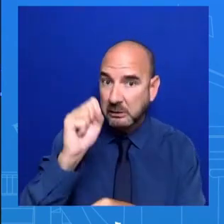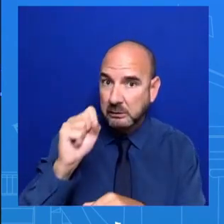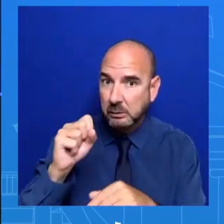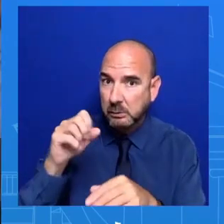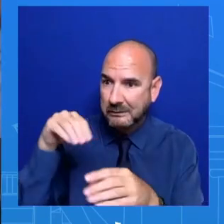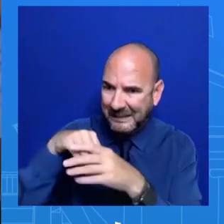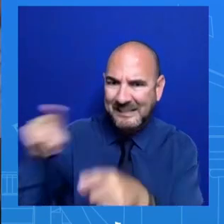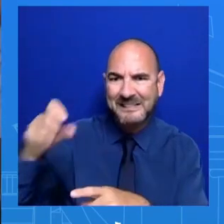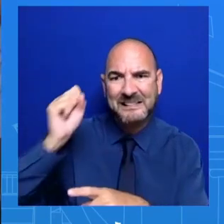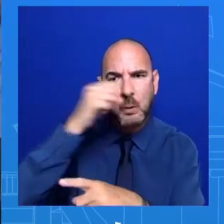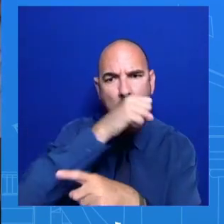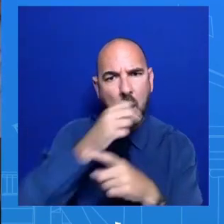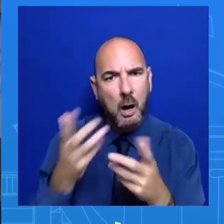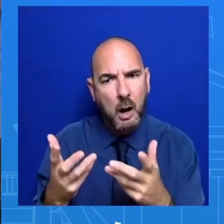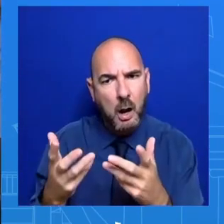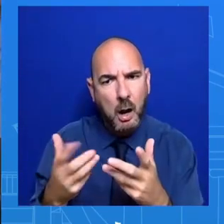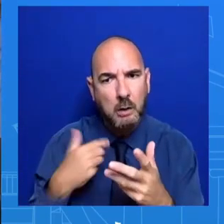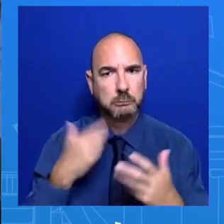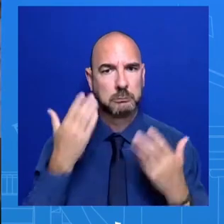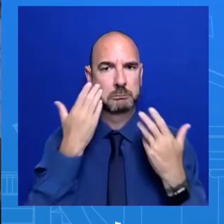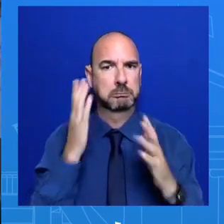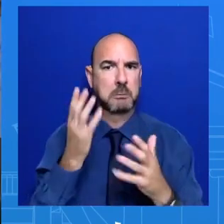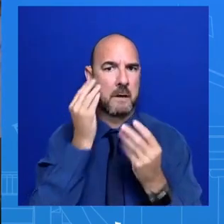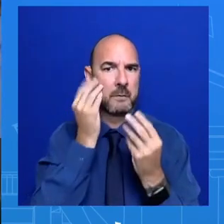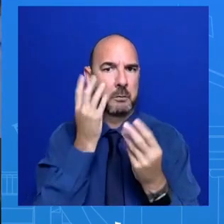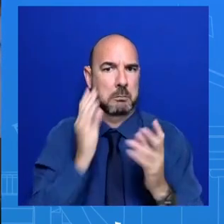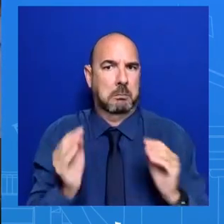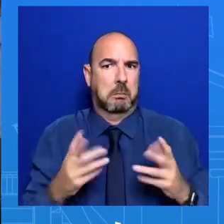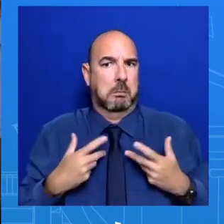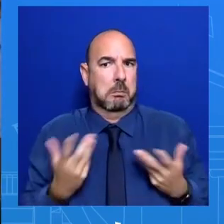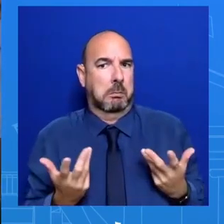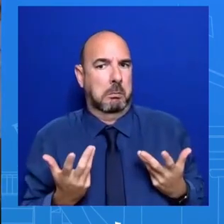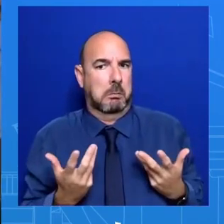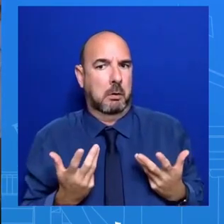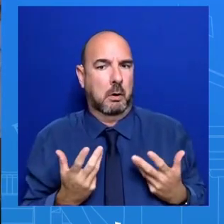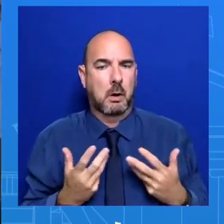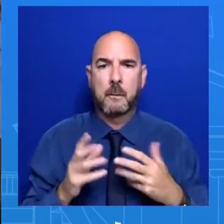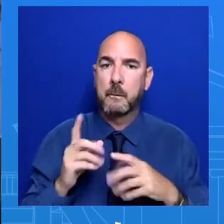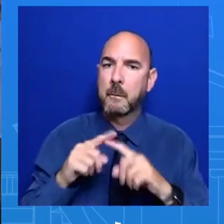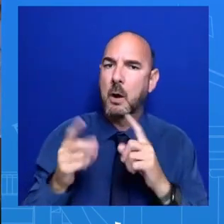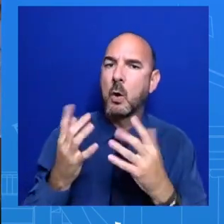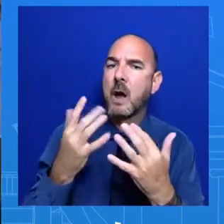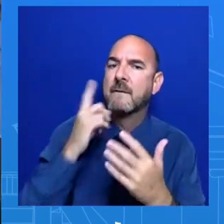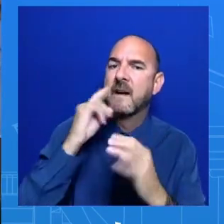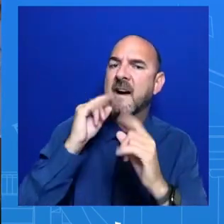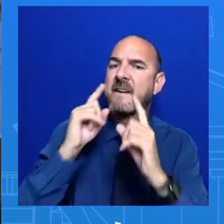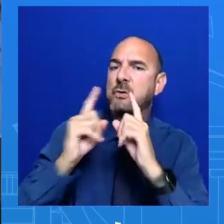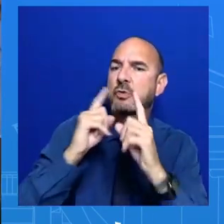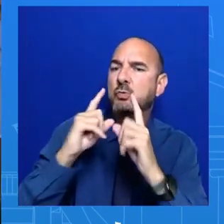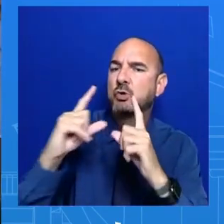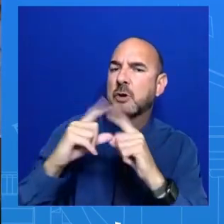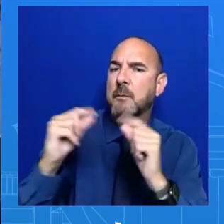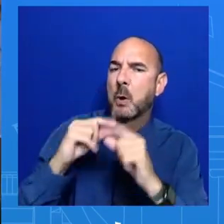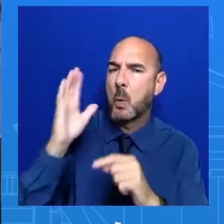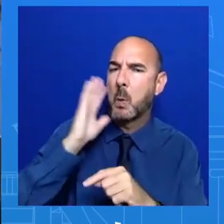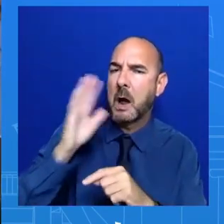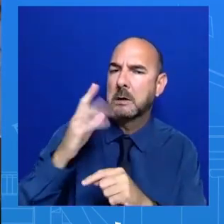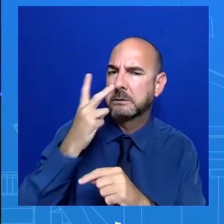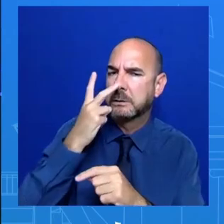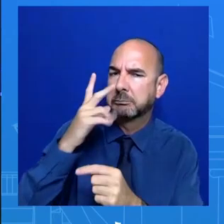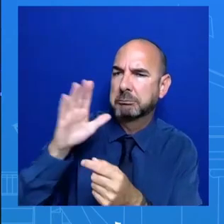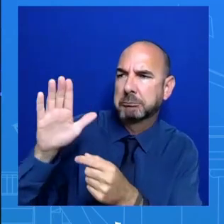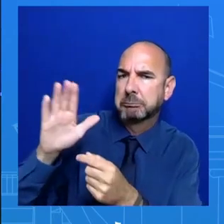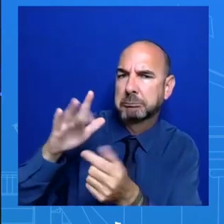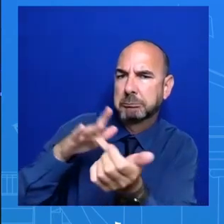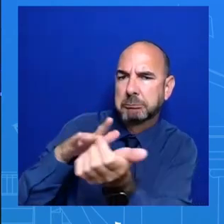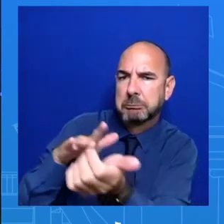Also, I've been waiting for an interview with Japanese media, so if that was possible. An interview with